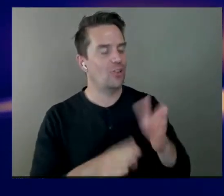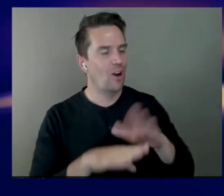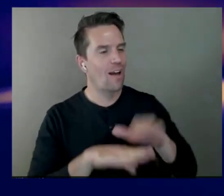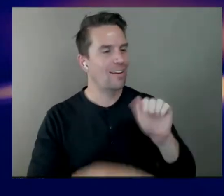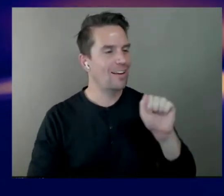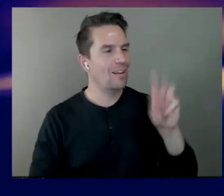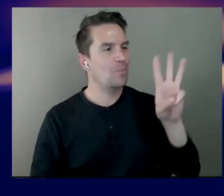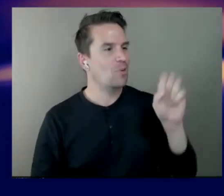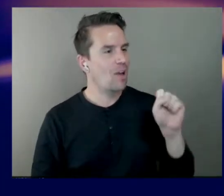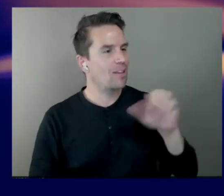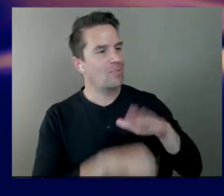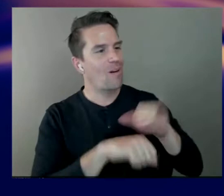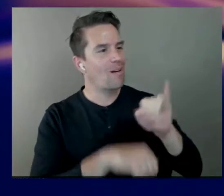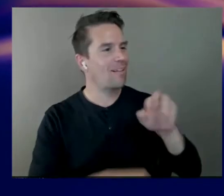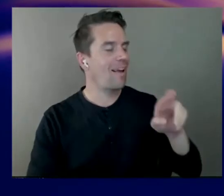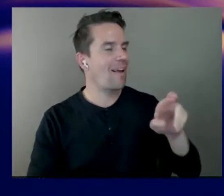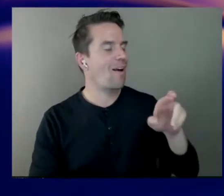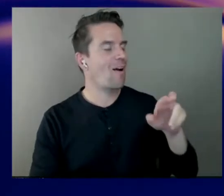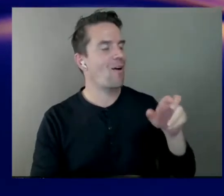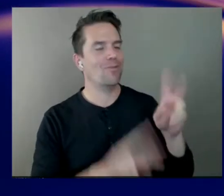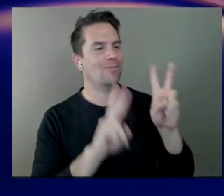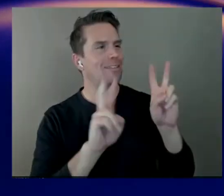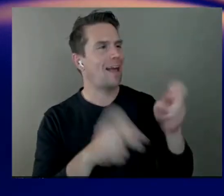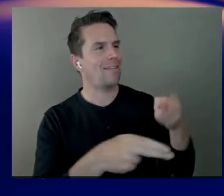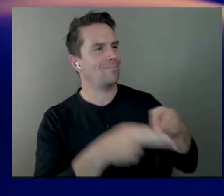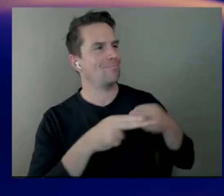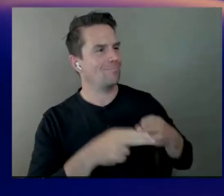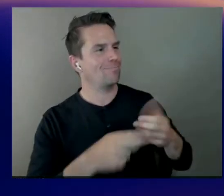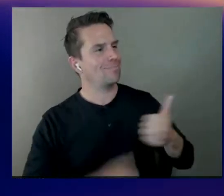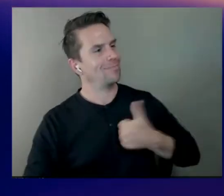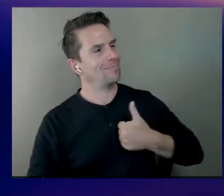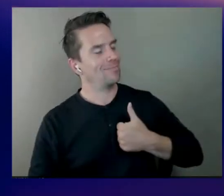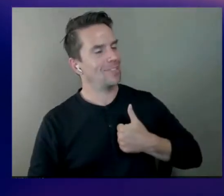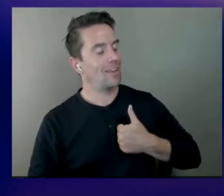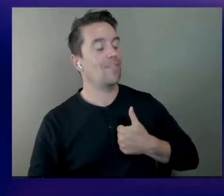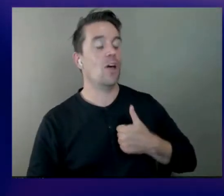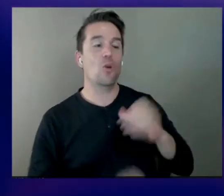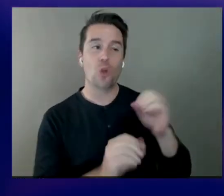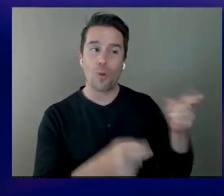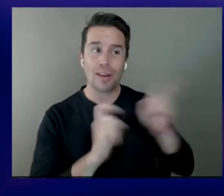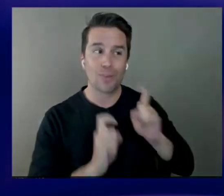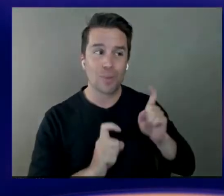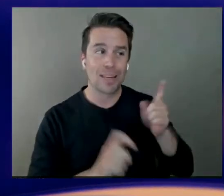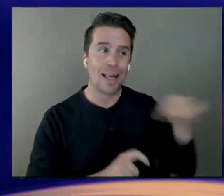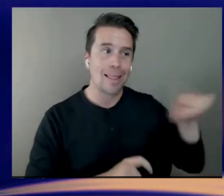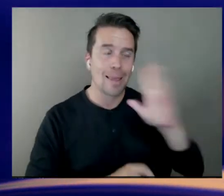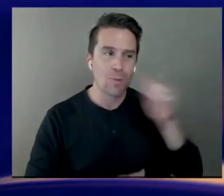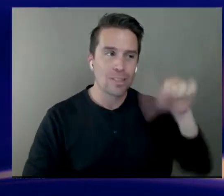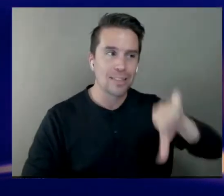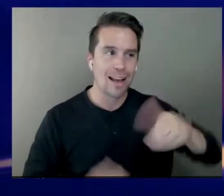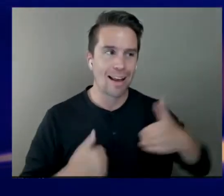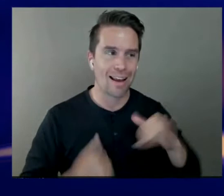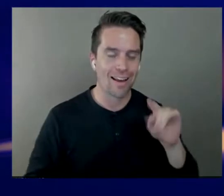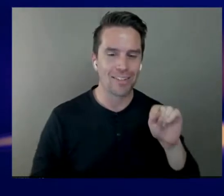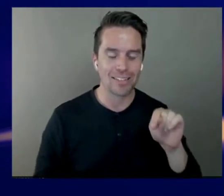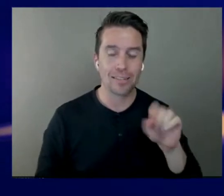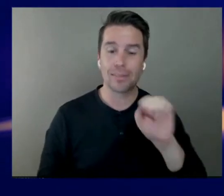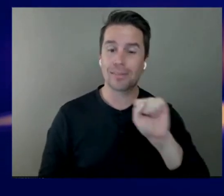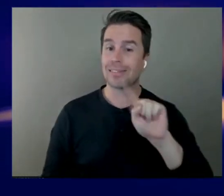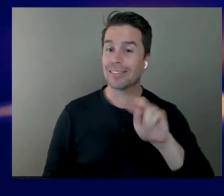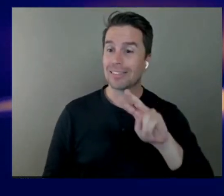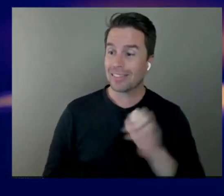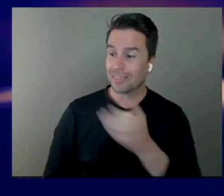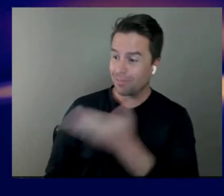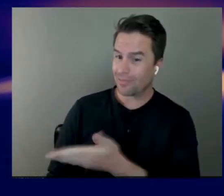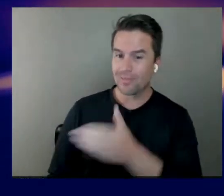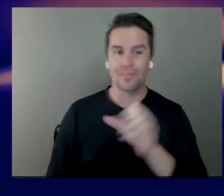myself. Nobody gave me that title, and they will deny that I have it. But tell us about you, Steve. Yep, I'm Steve Rice. I'm